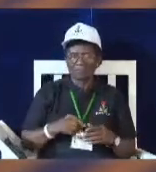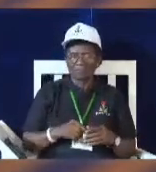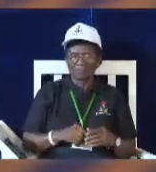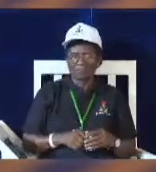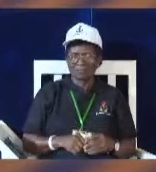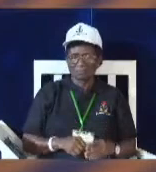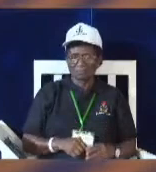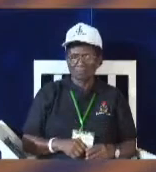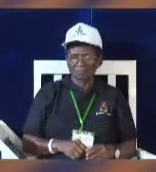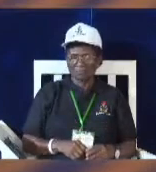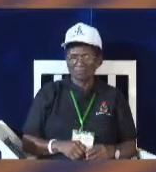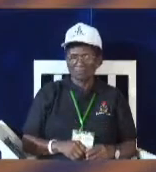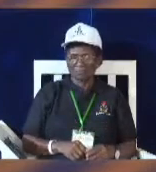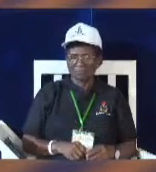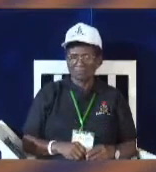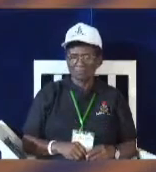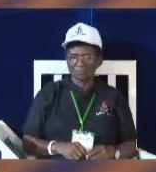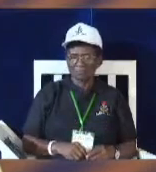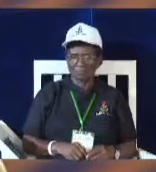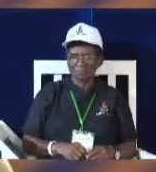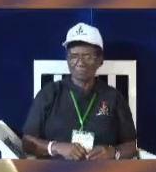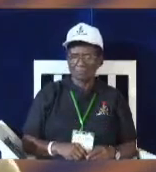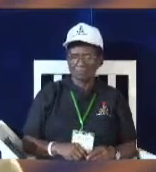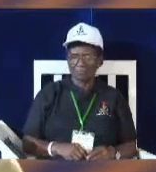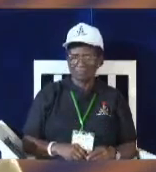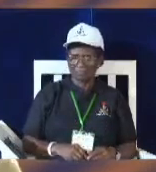rest. You eat.